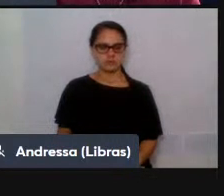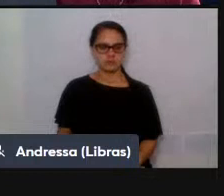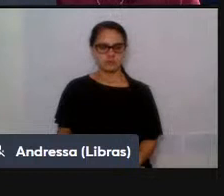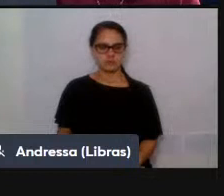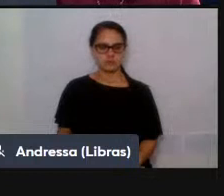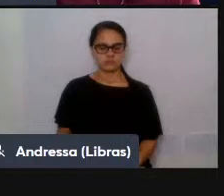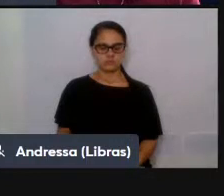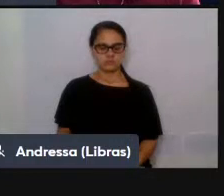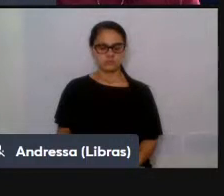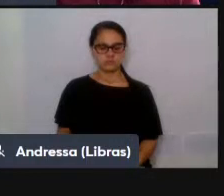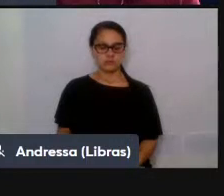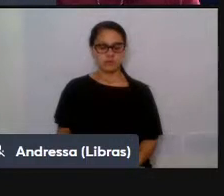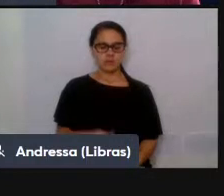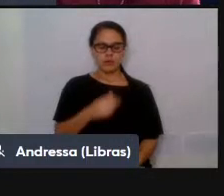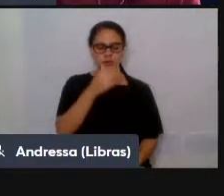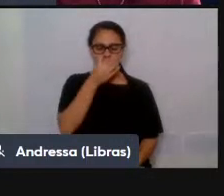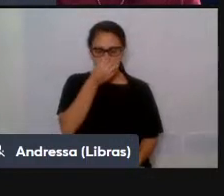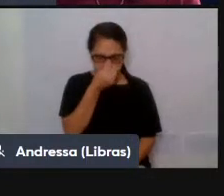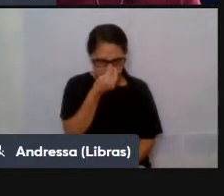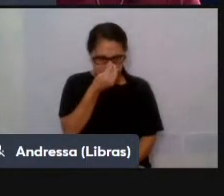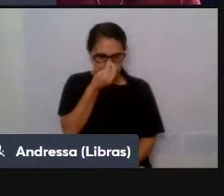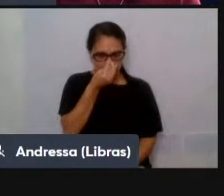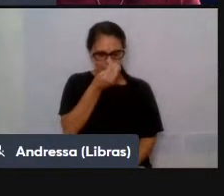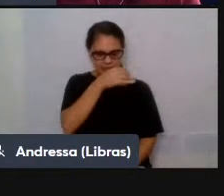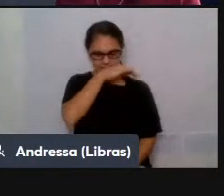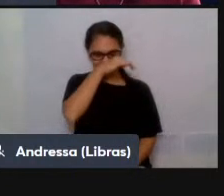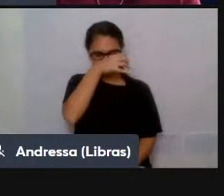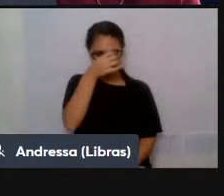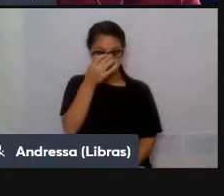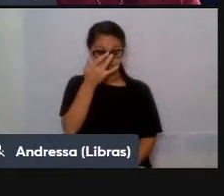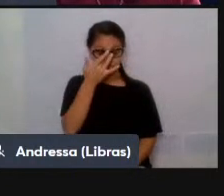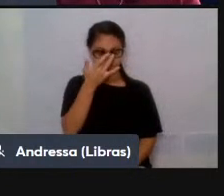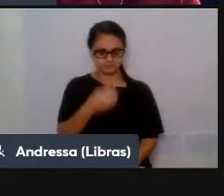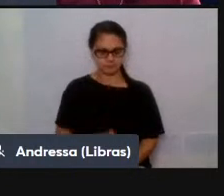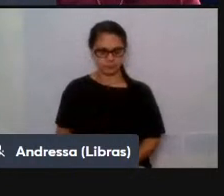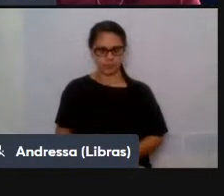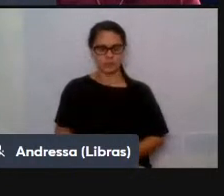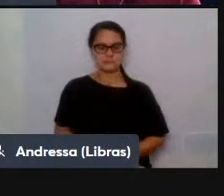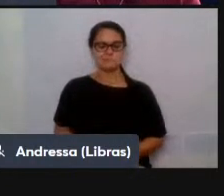aware of before. And those discussions have been very